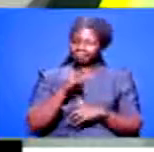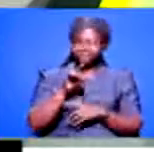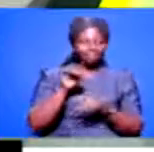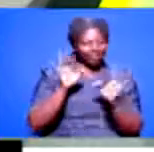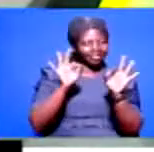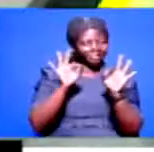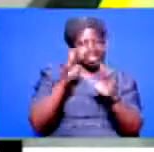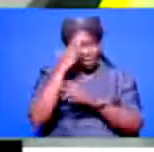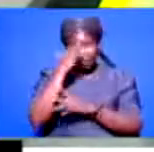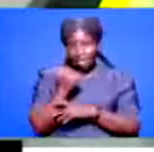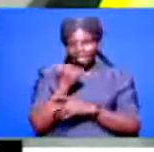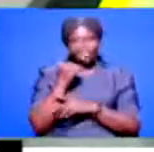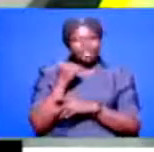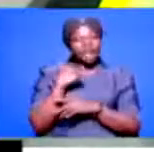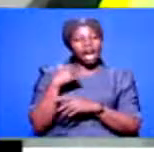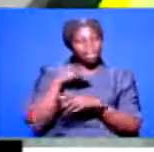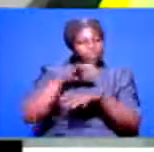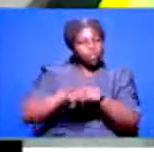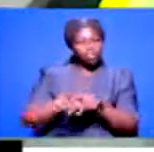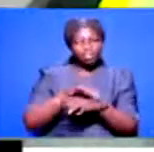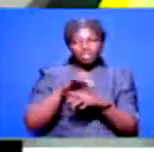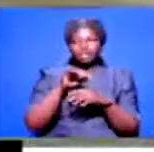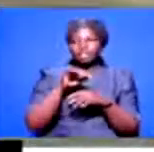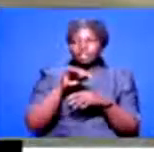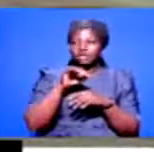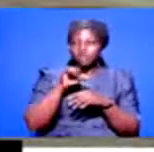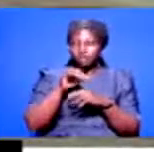in sales over the short term.